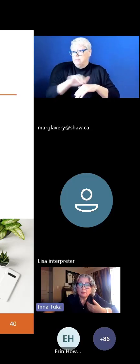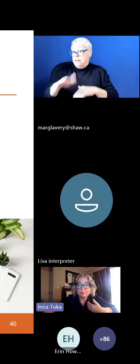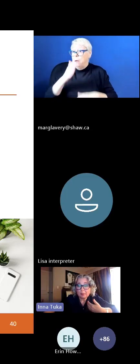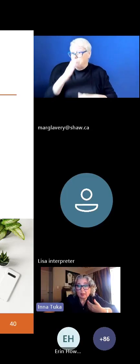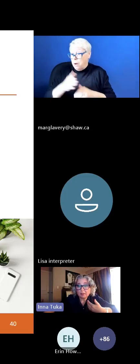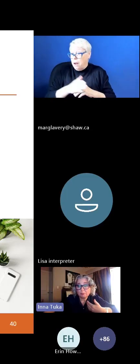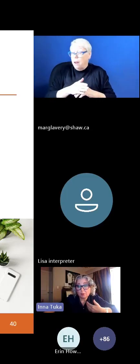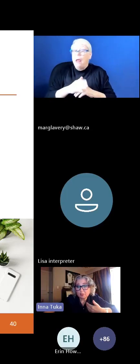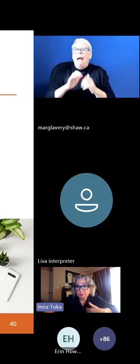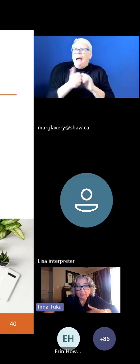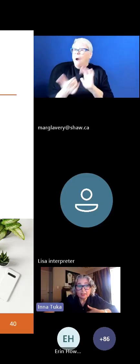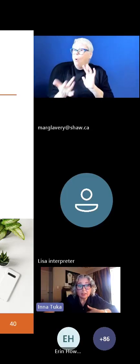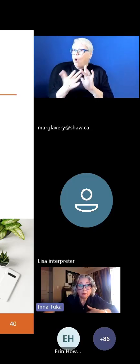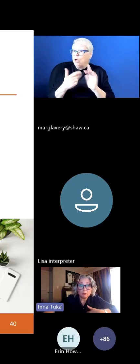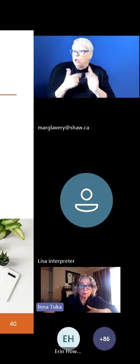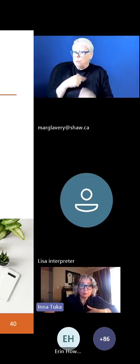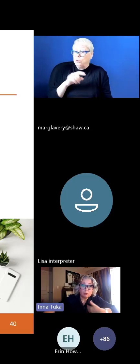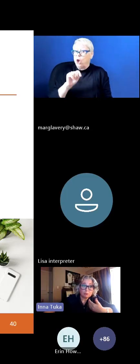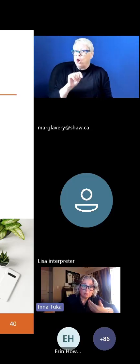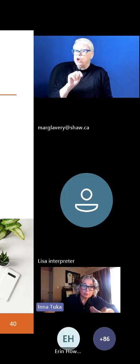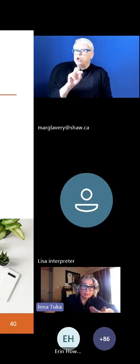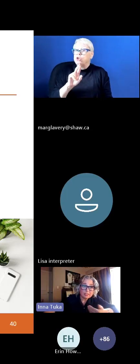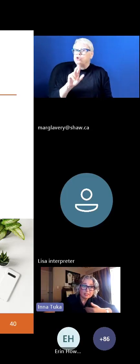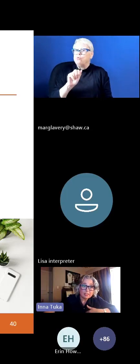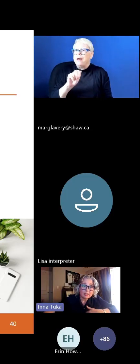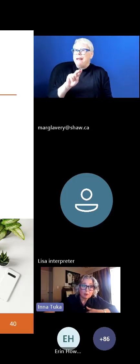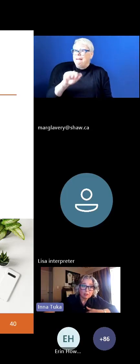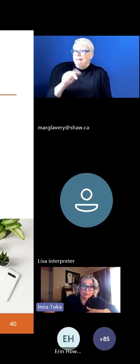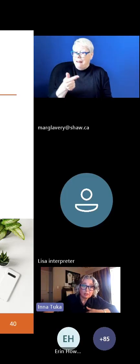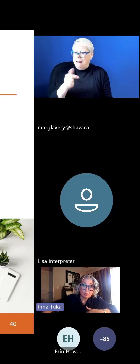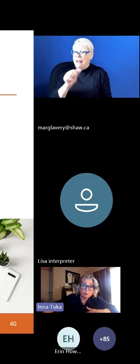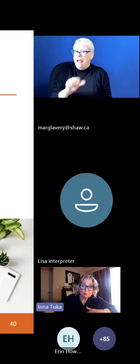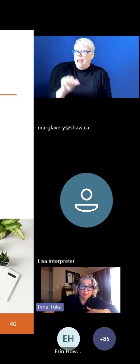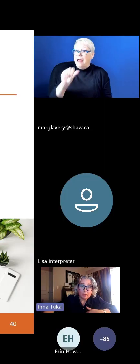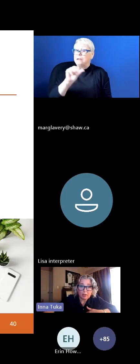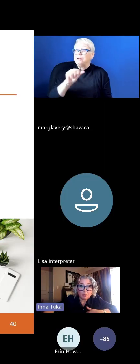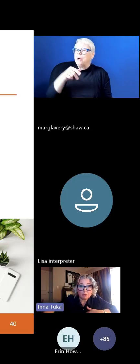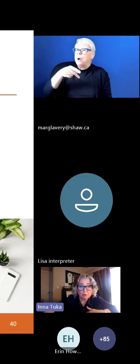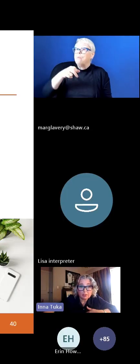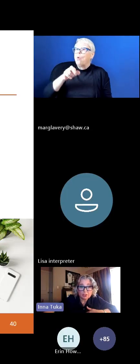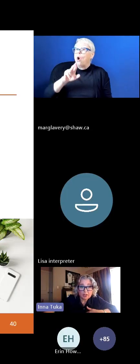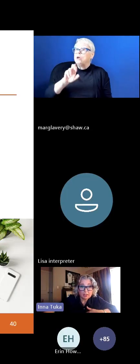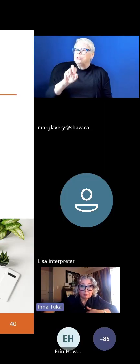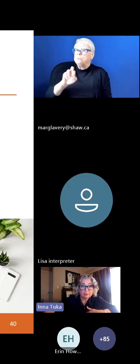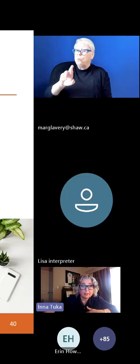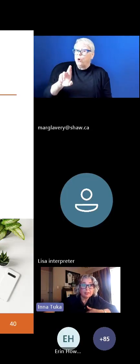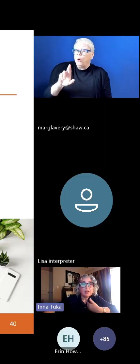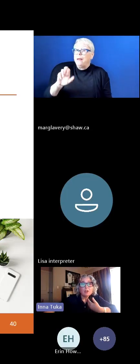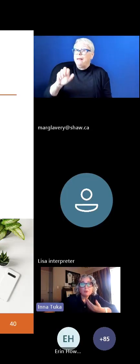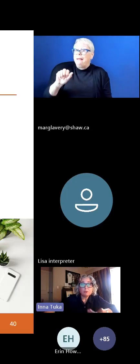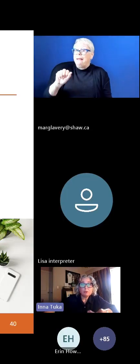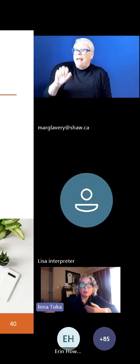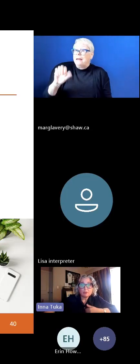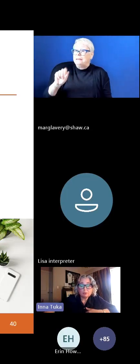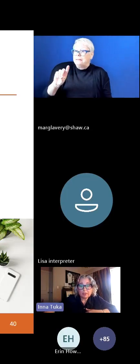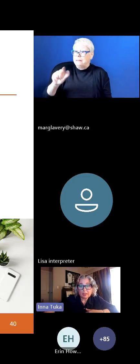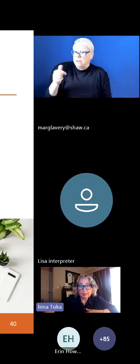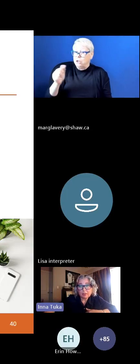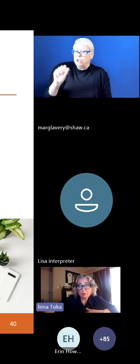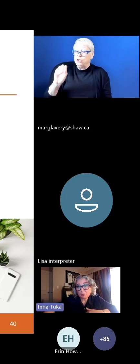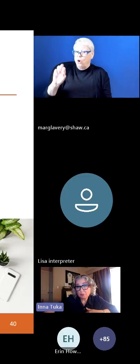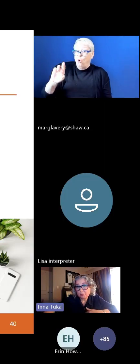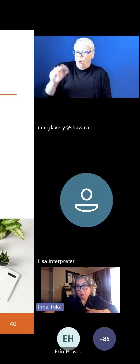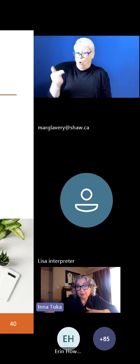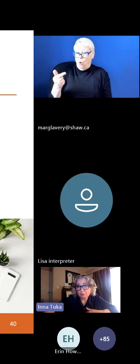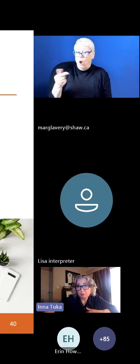training at prospercanada.org, or you can see contact of our colleague Janet Fling, who